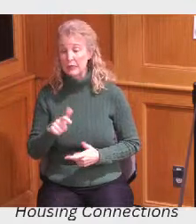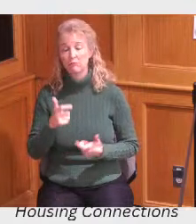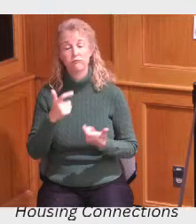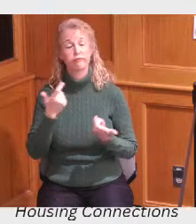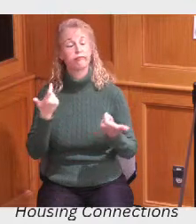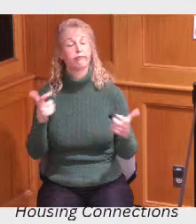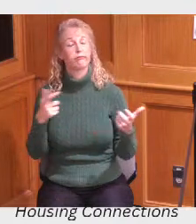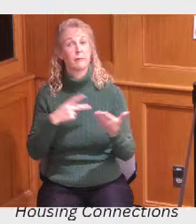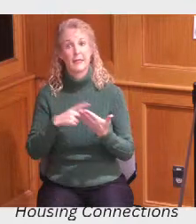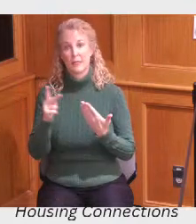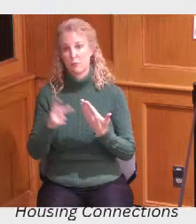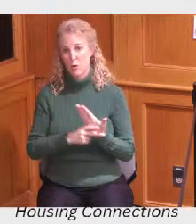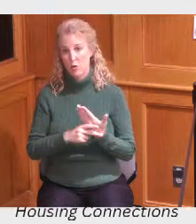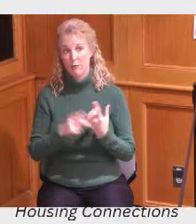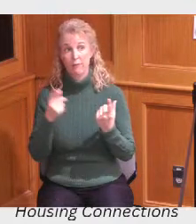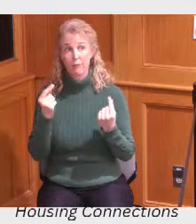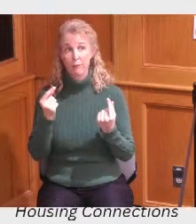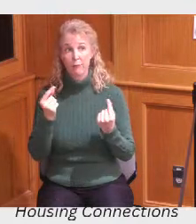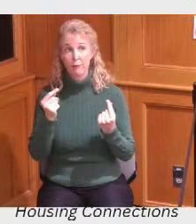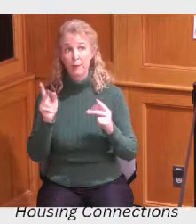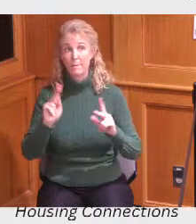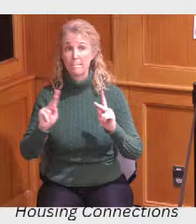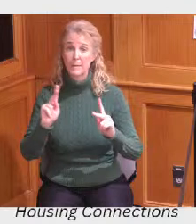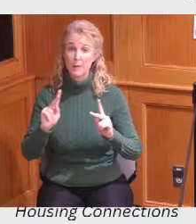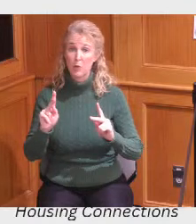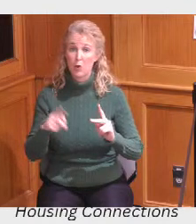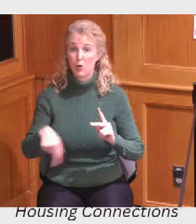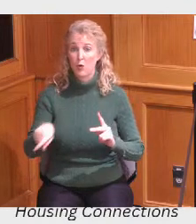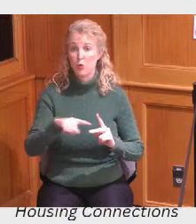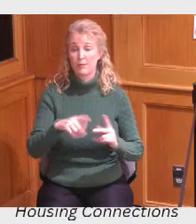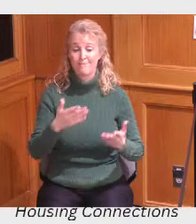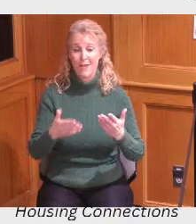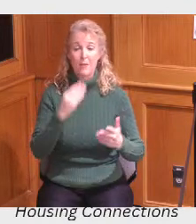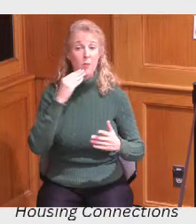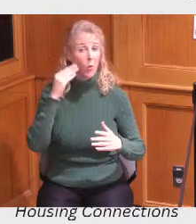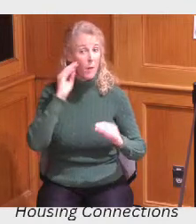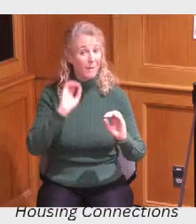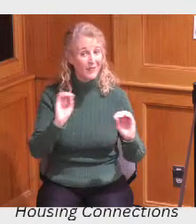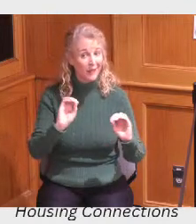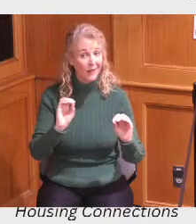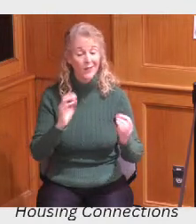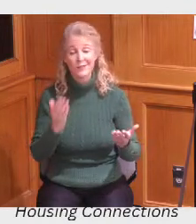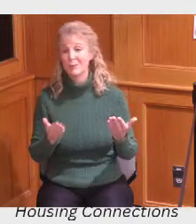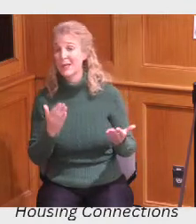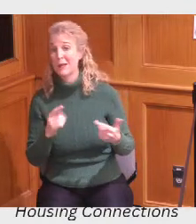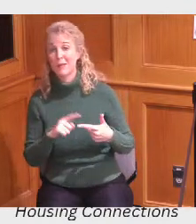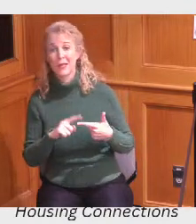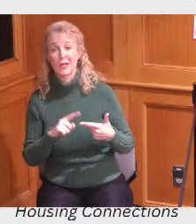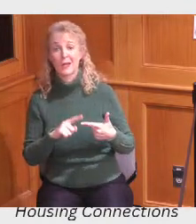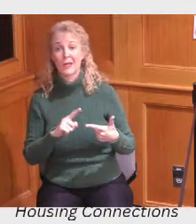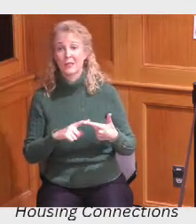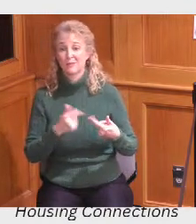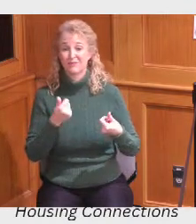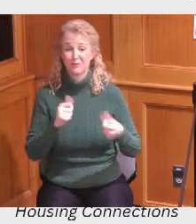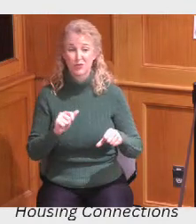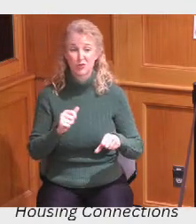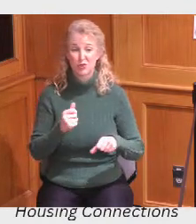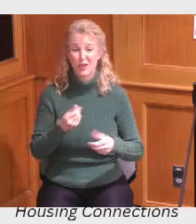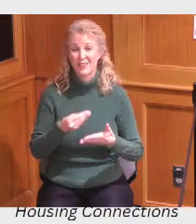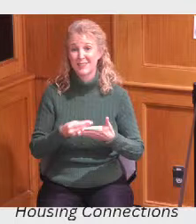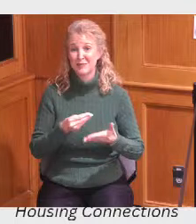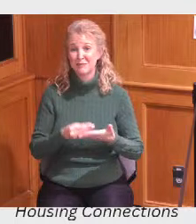on serving people who are experiencing homelessness or maybe panhandling in the downtown